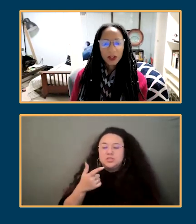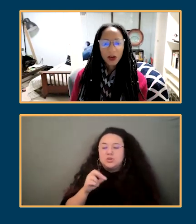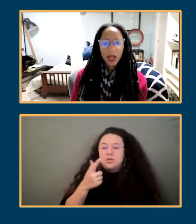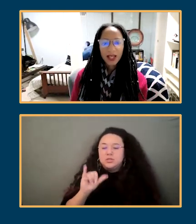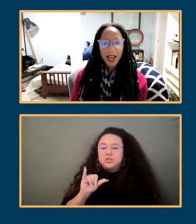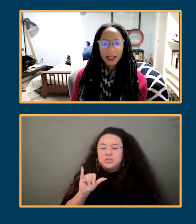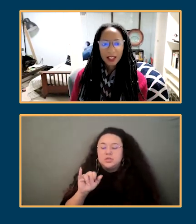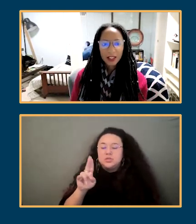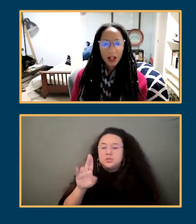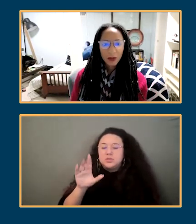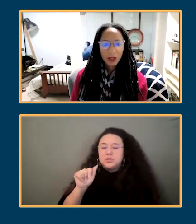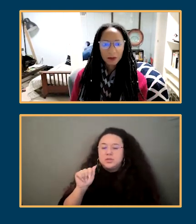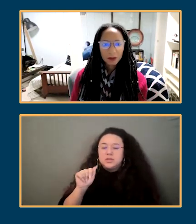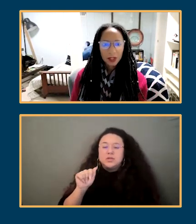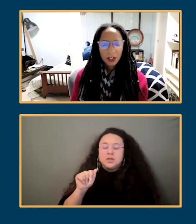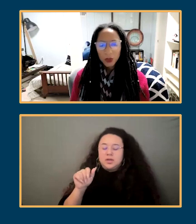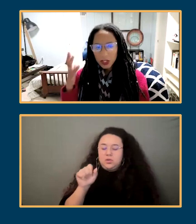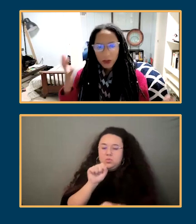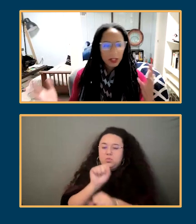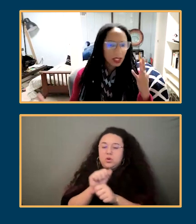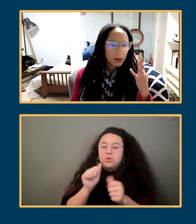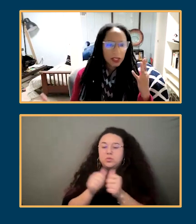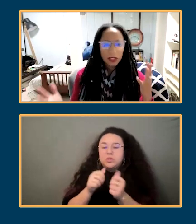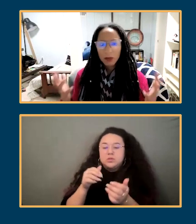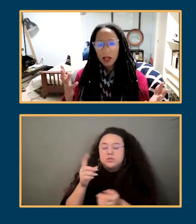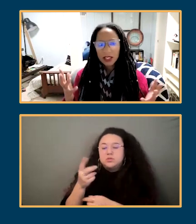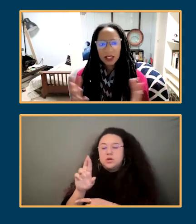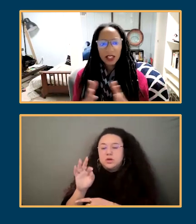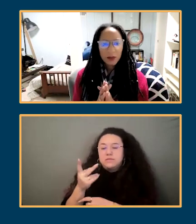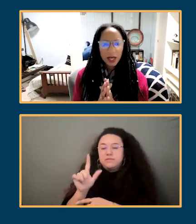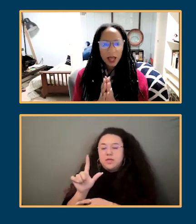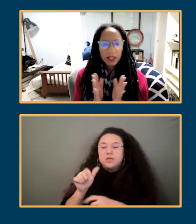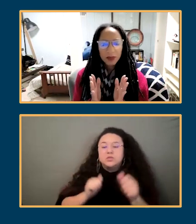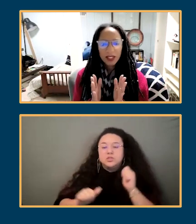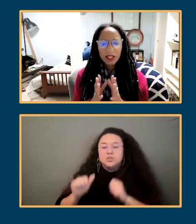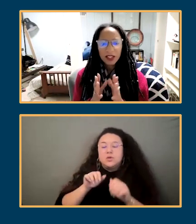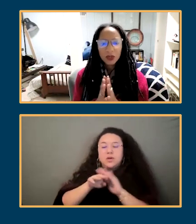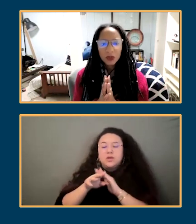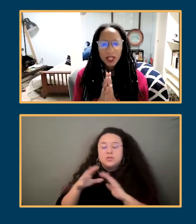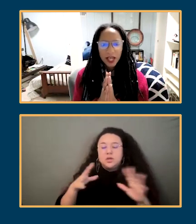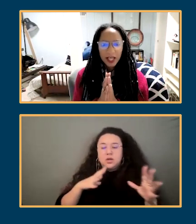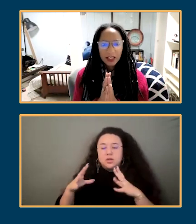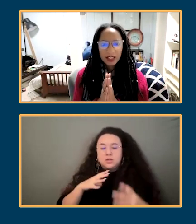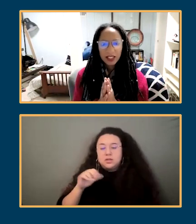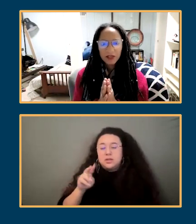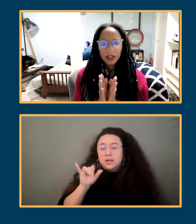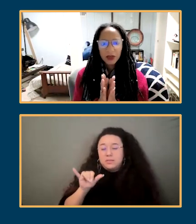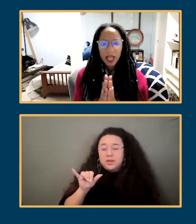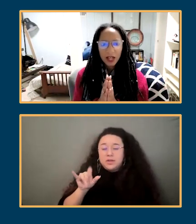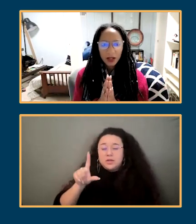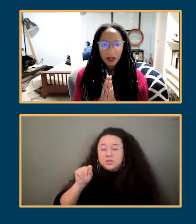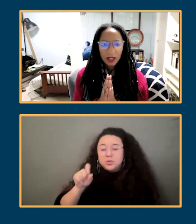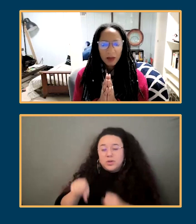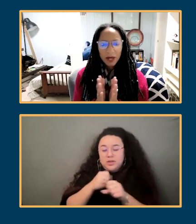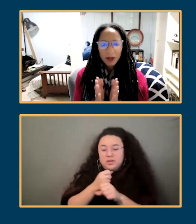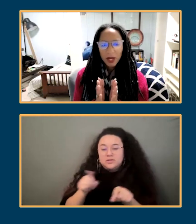Dr. Phil Show and Access Hollywood. Switching from celebrities to politics and government, Amity spent nearly 2 decades as a TV